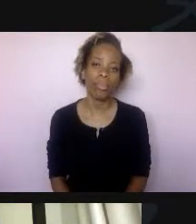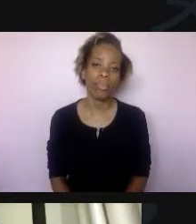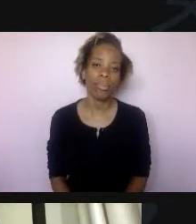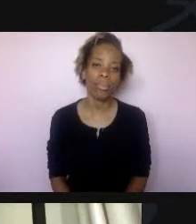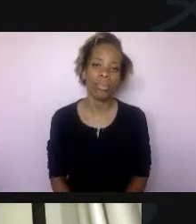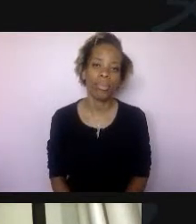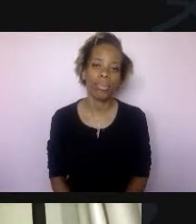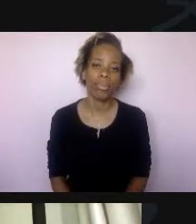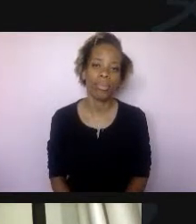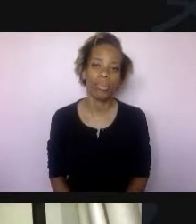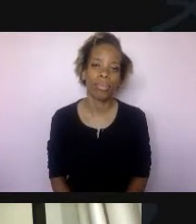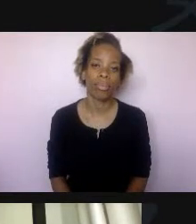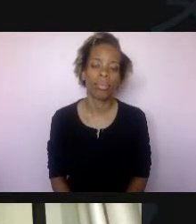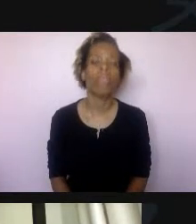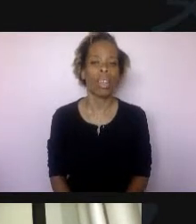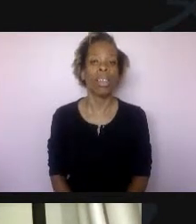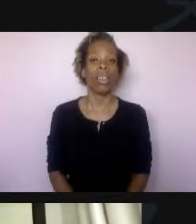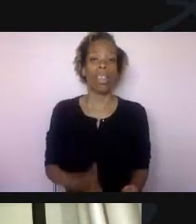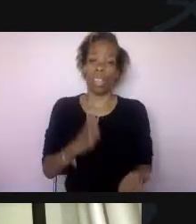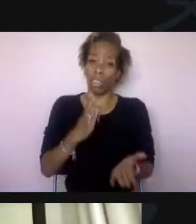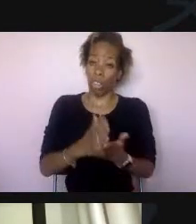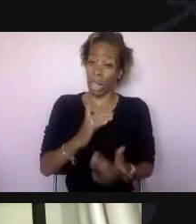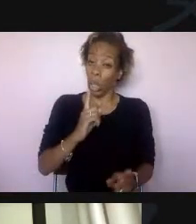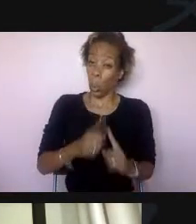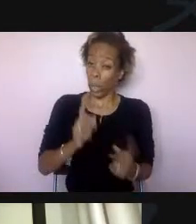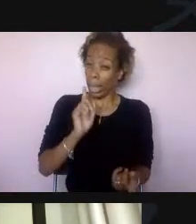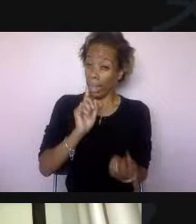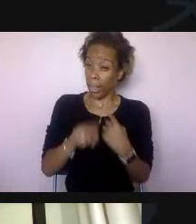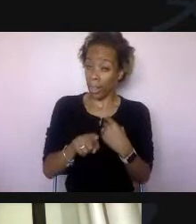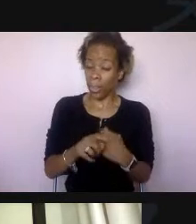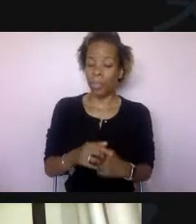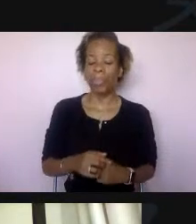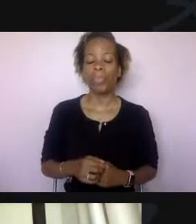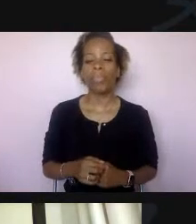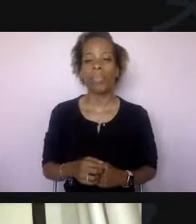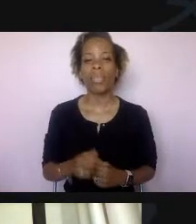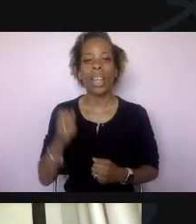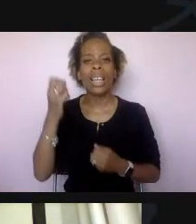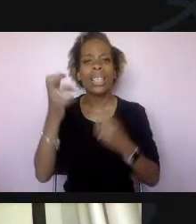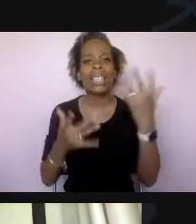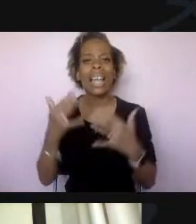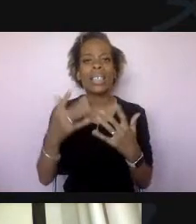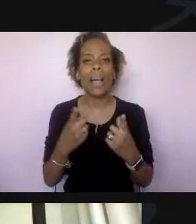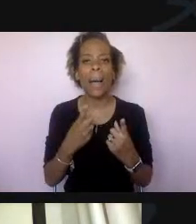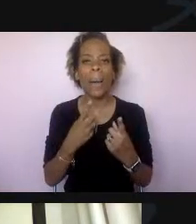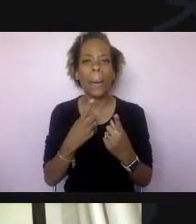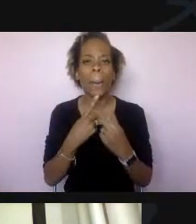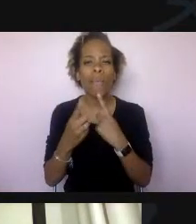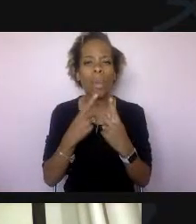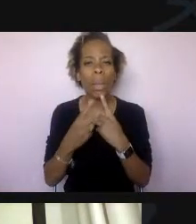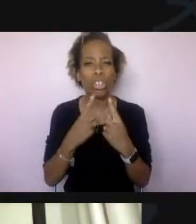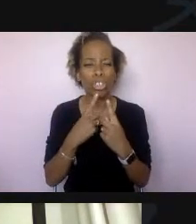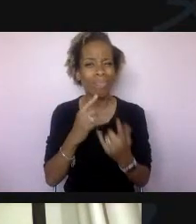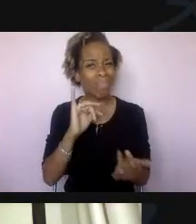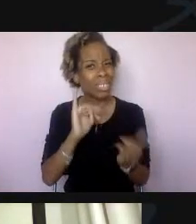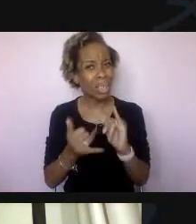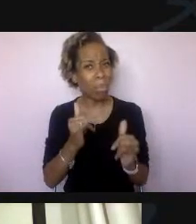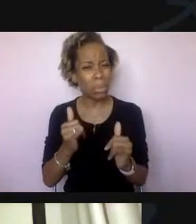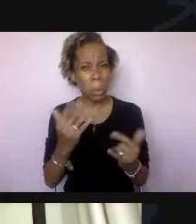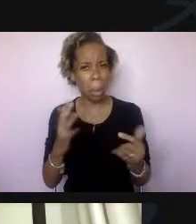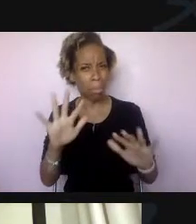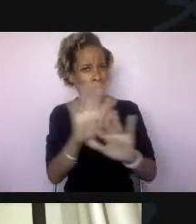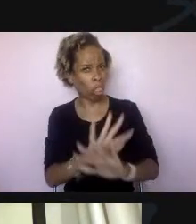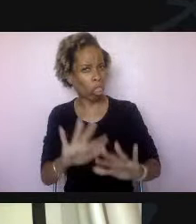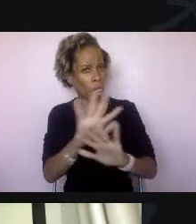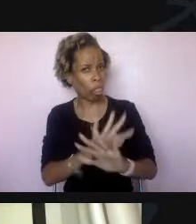So just really quickly, I think the important about data and how data in itself is hidden. And I think that's something we need to understand. And